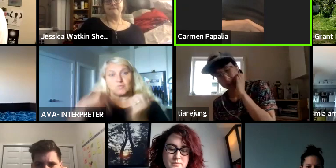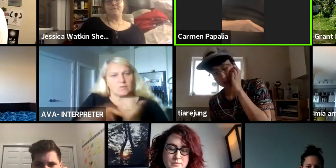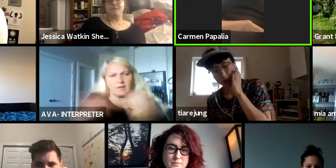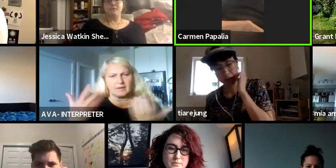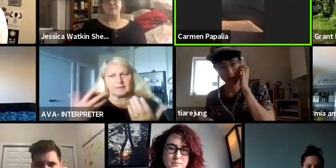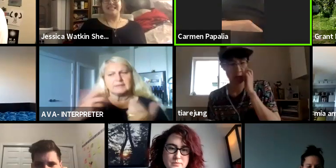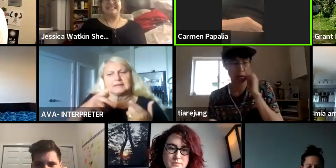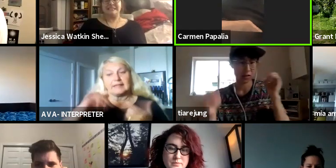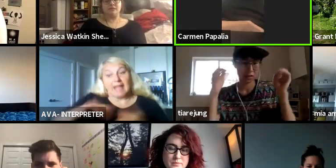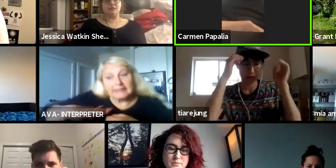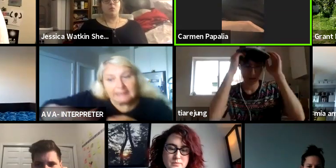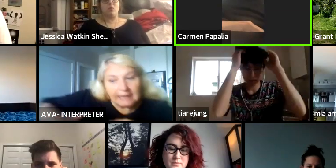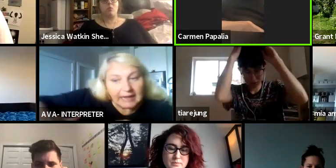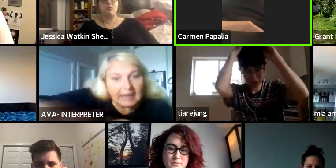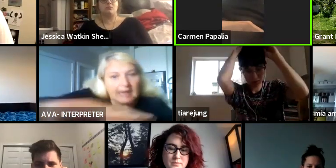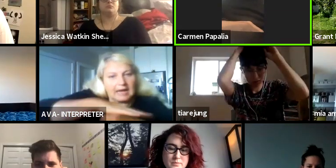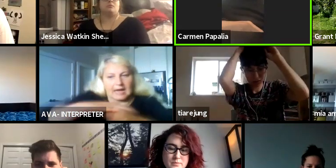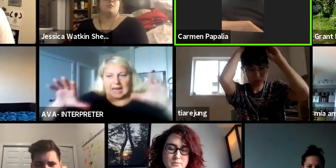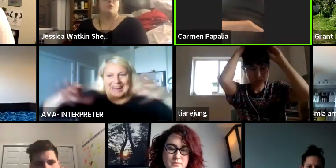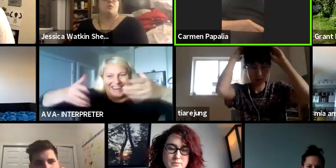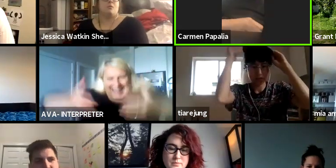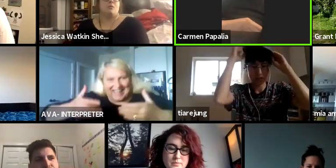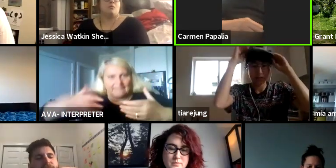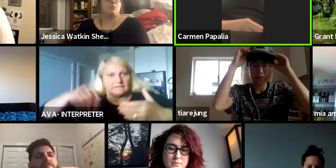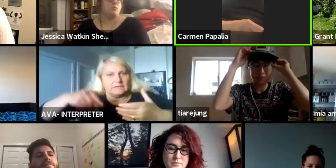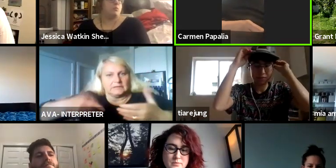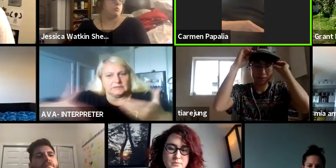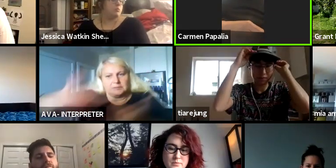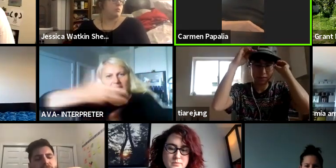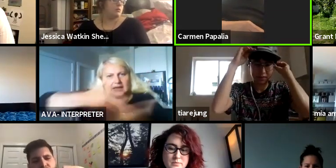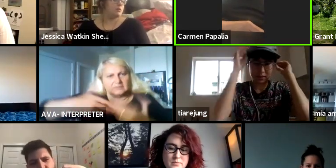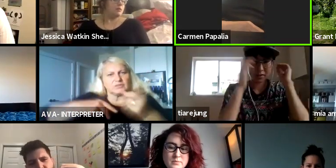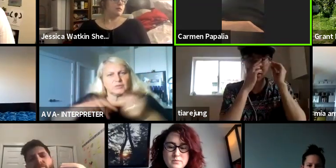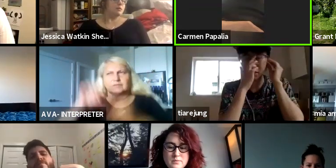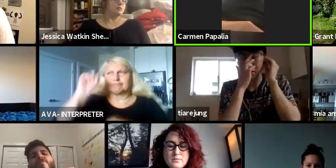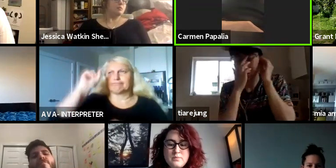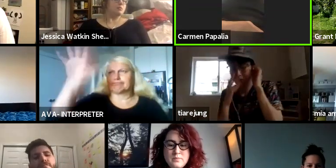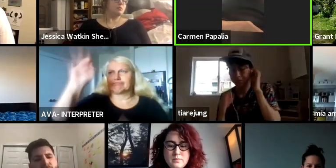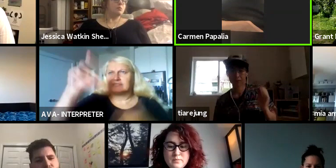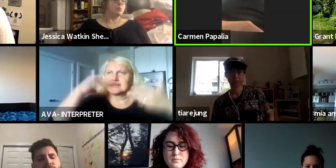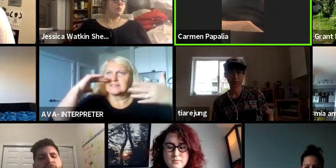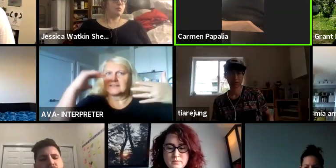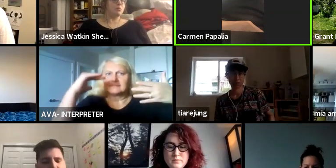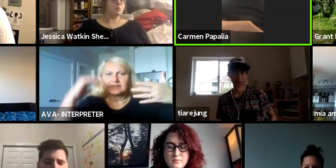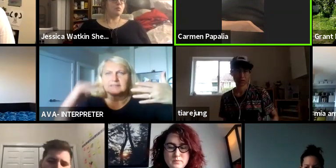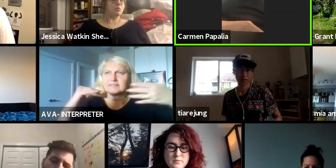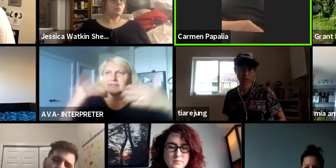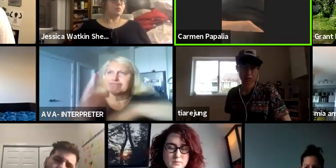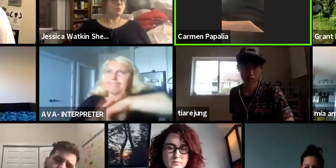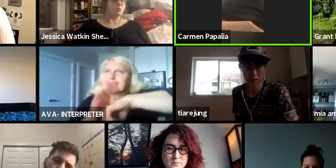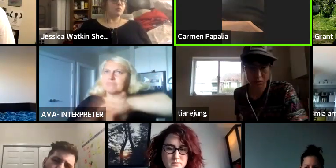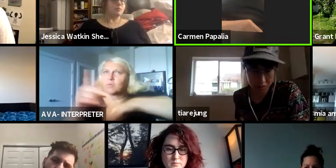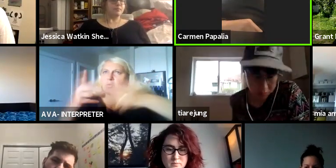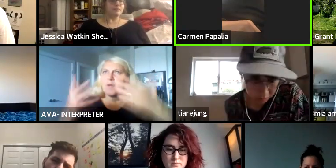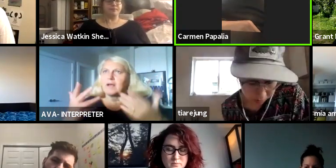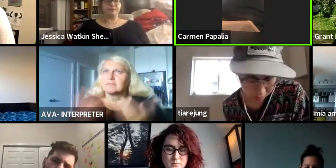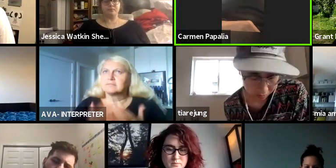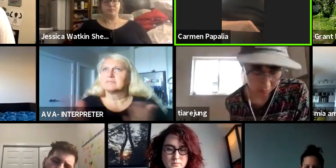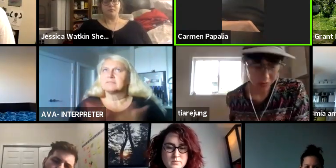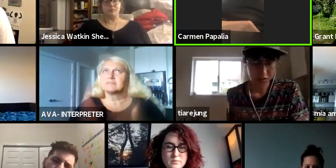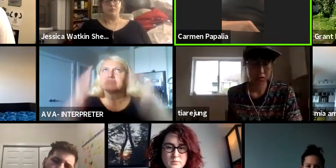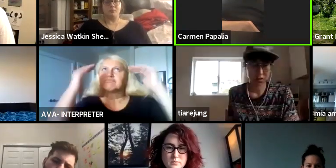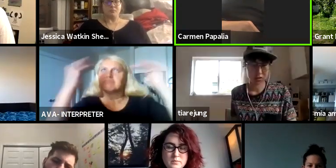held space is sort of like, you know, setting the tone of the space. And it's also like, it speaks to the